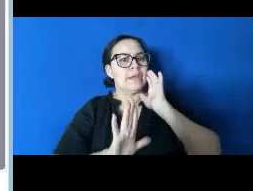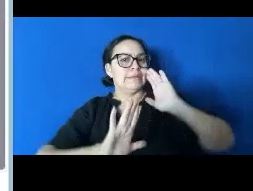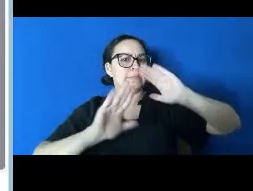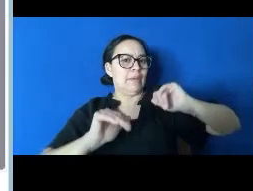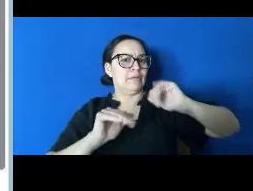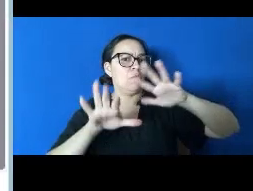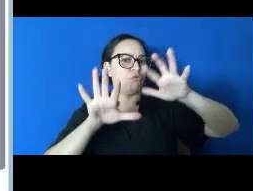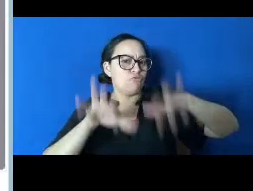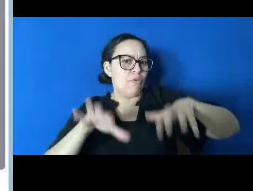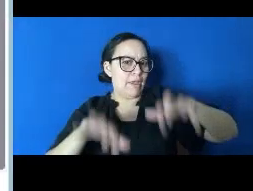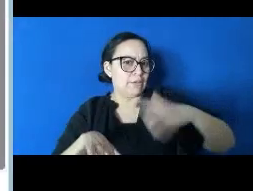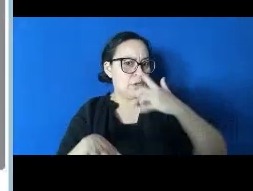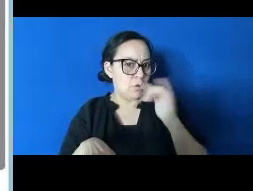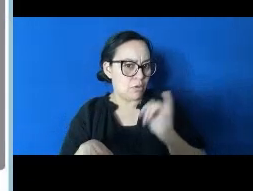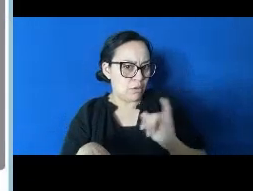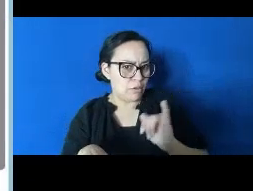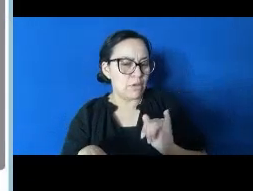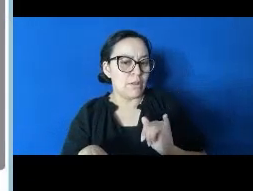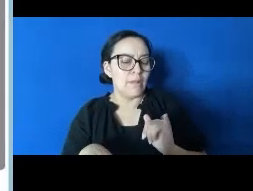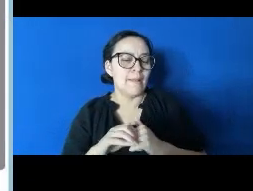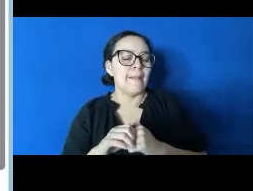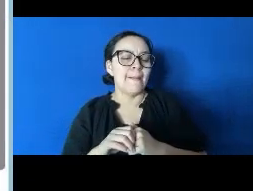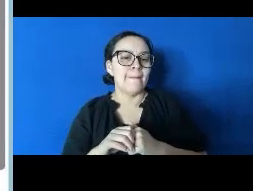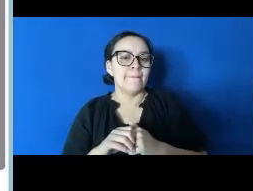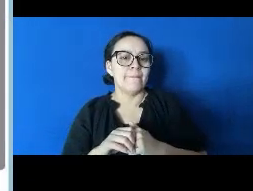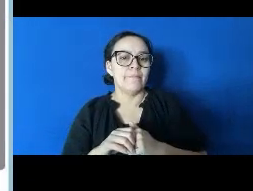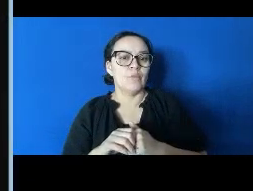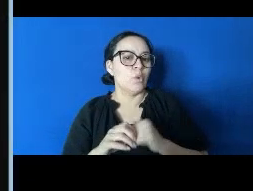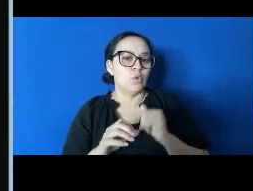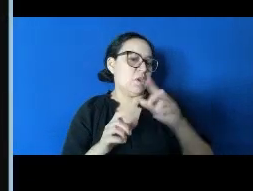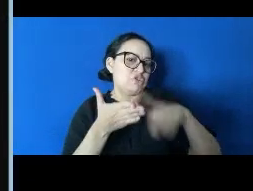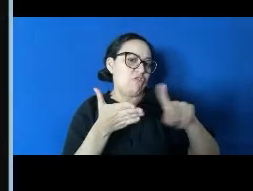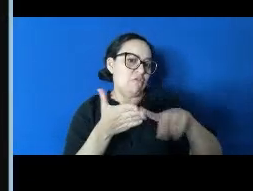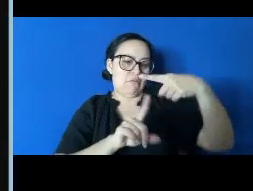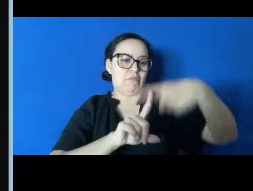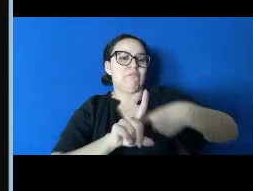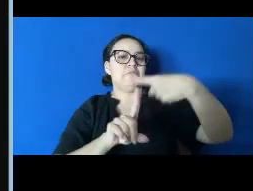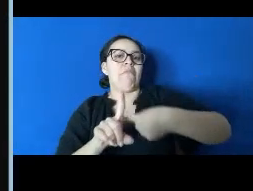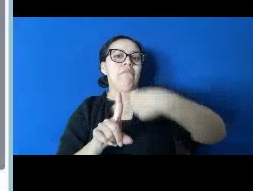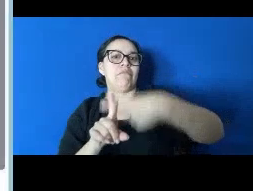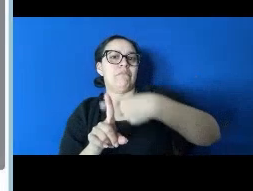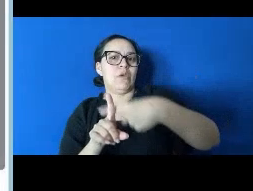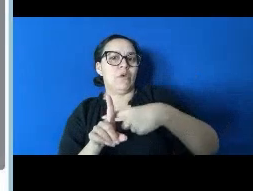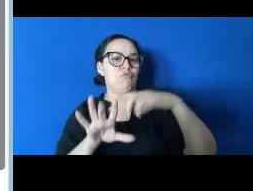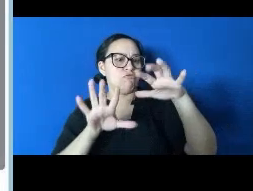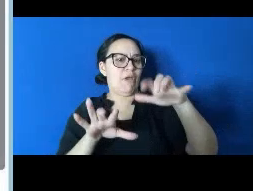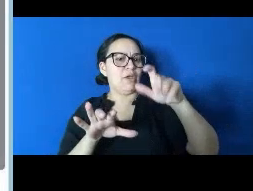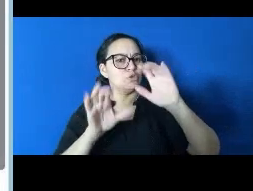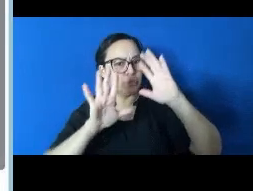that month or throughout the year in terms of rainfall in the Puerto Rico region. And we